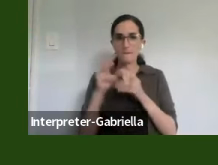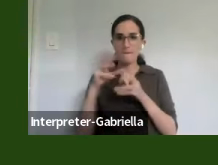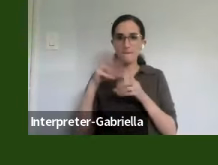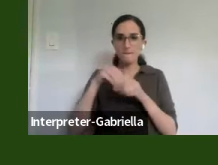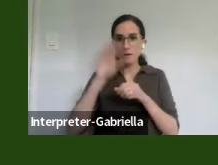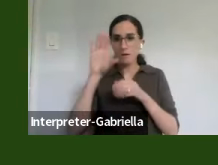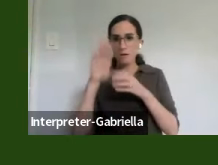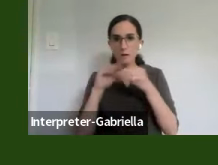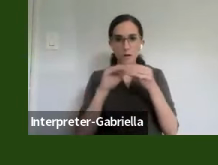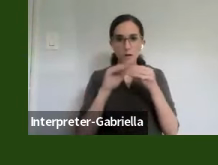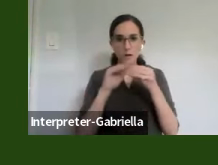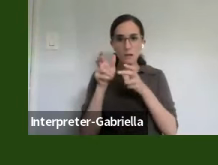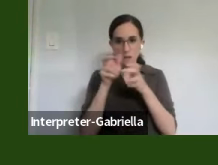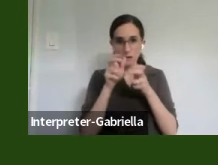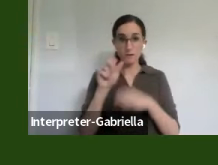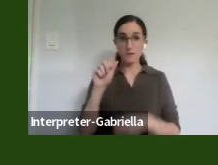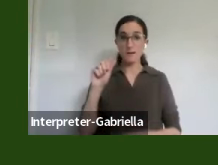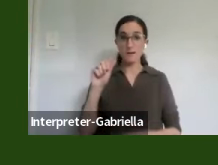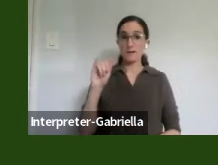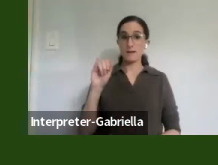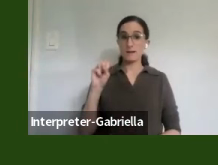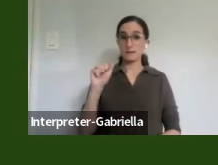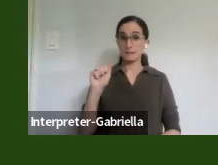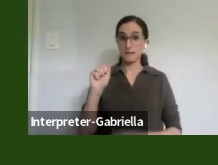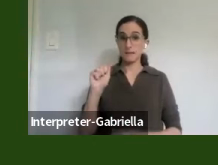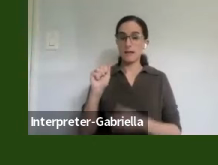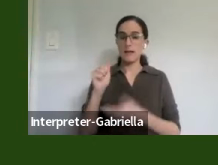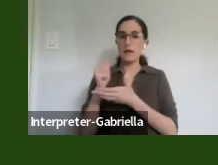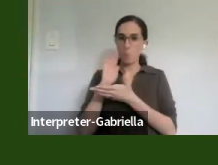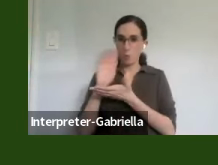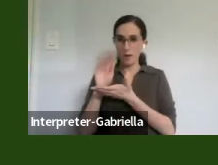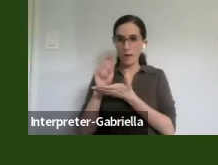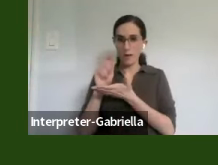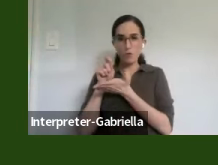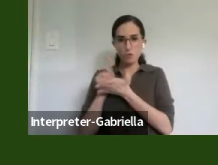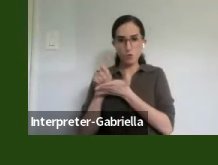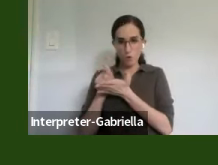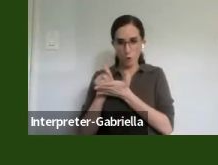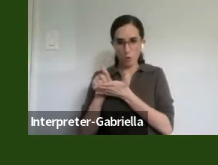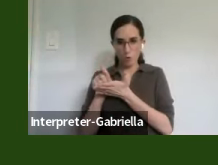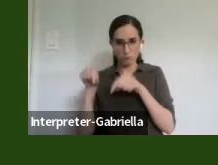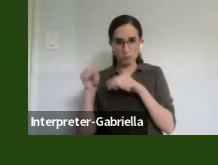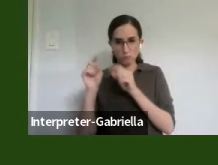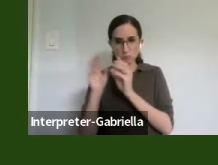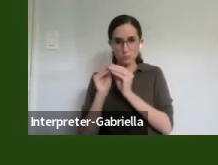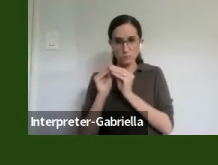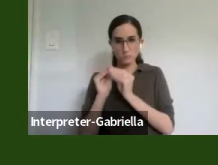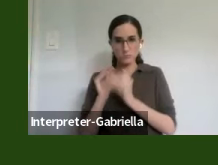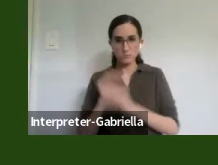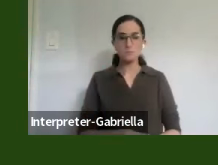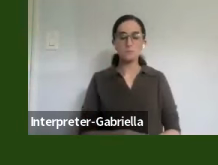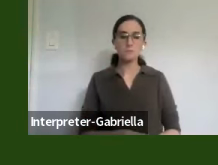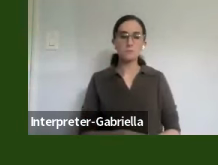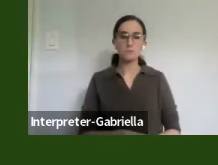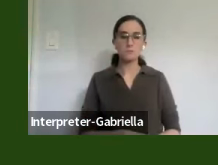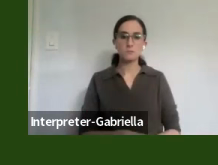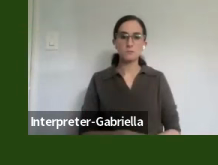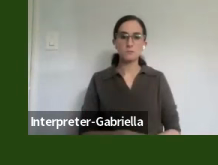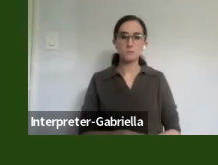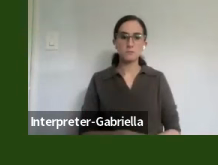And Aisa also will be helping to take notes during the meeting. Parte del personal detrás, digamos, de lo que es la